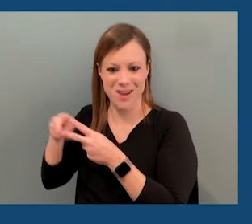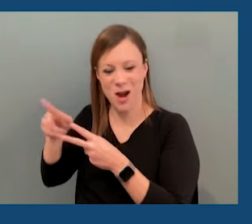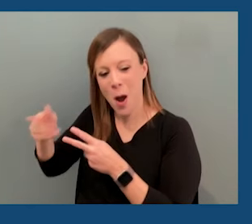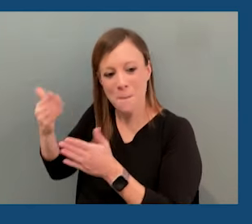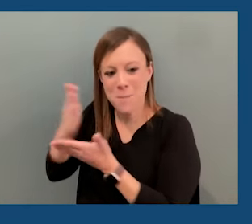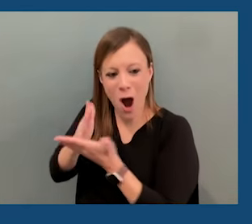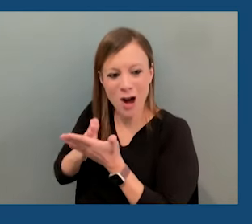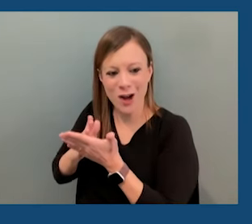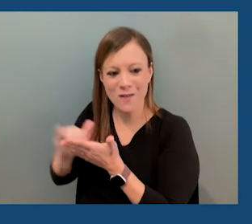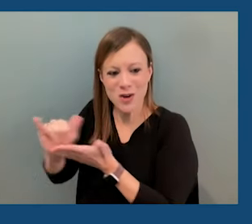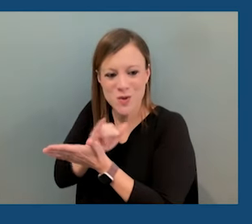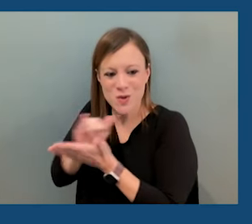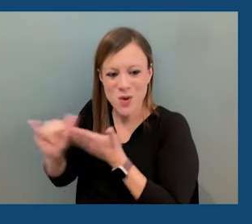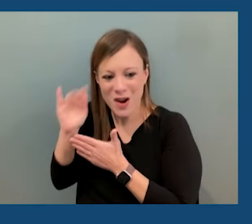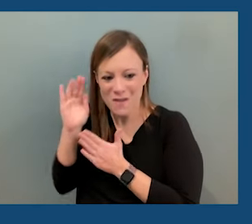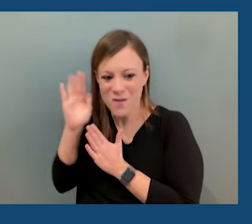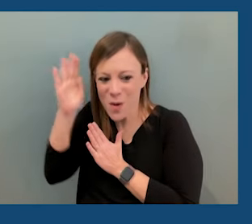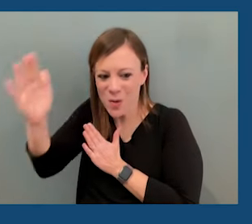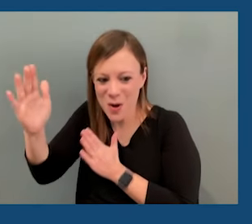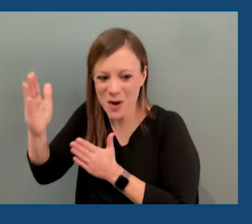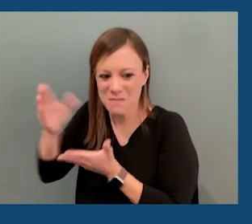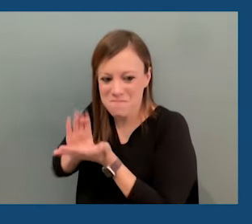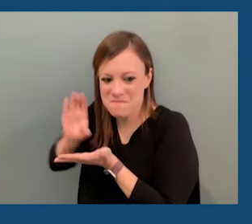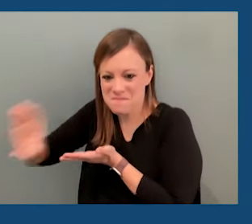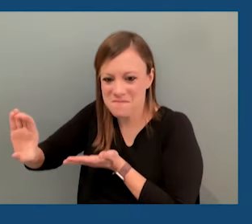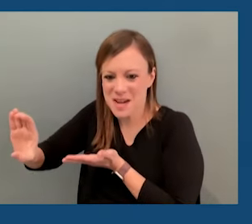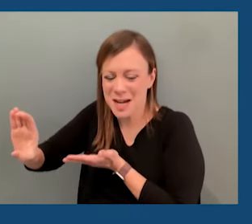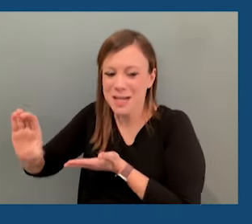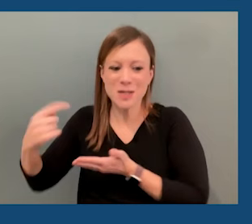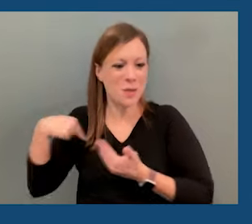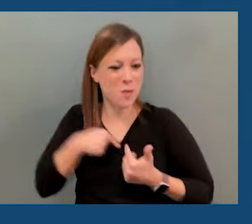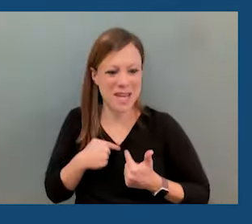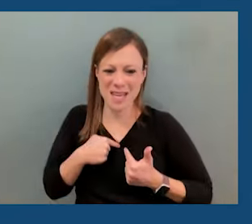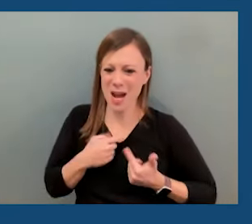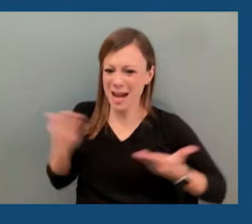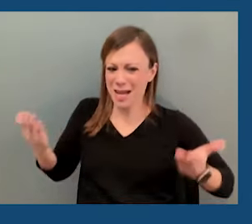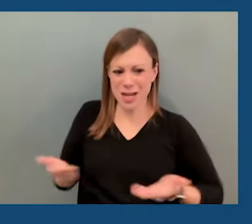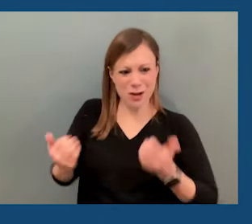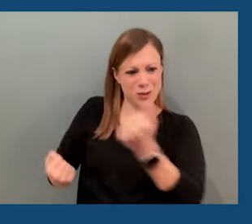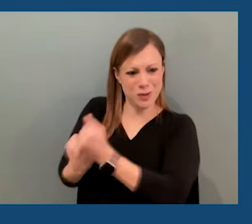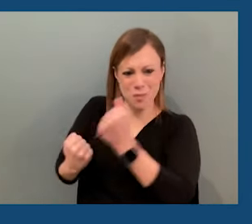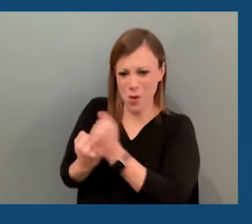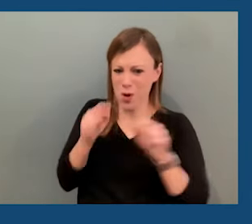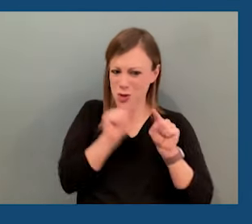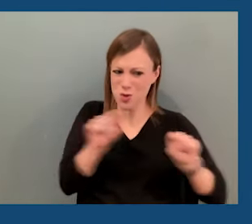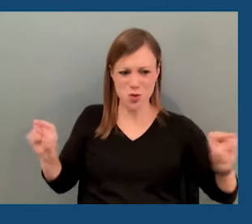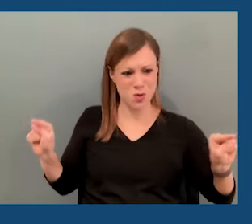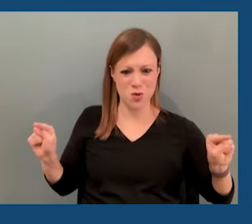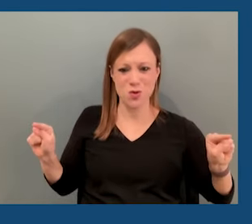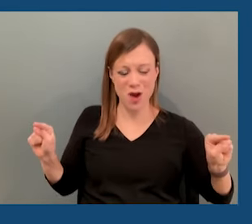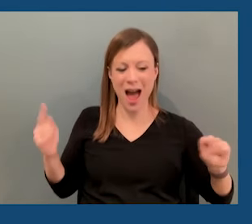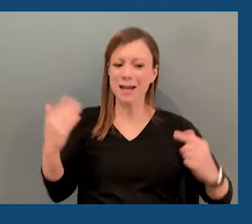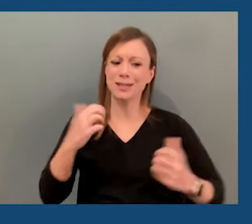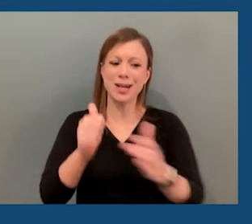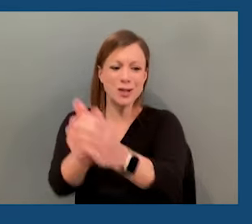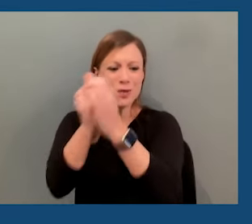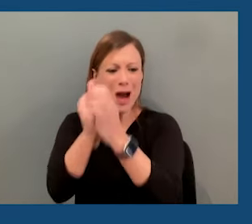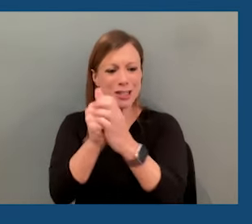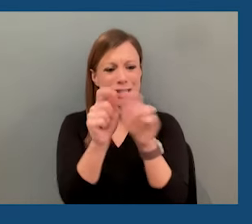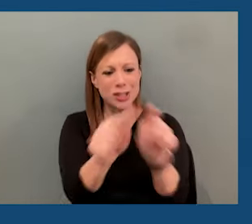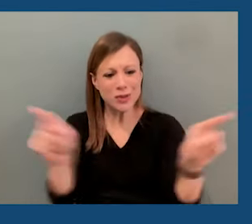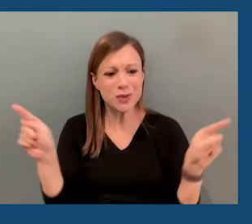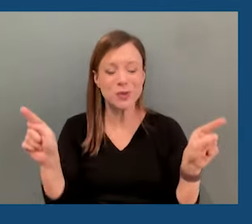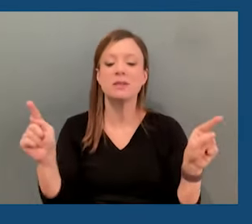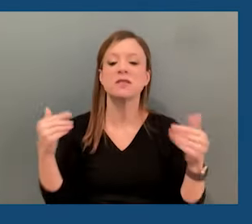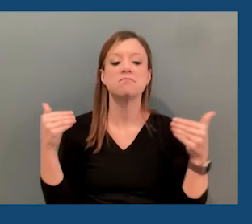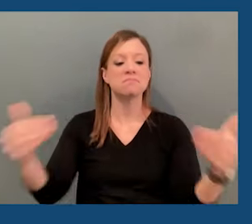way as we complete these projects at the Department of State. And congratulations to all of you. So now let's go present some